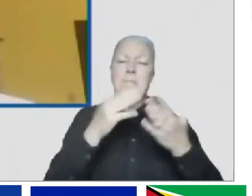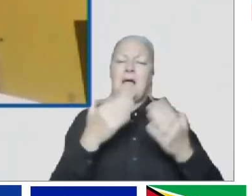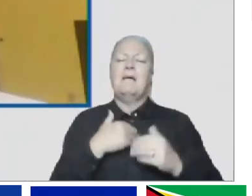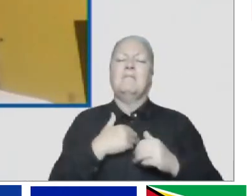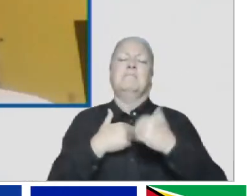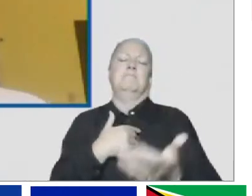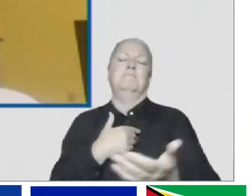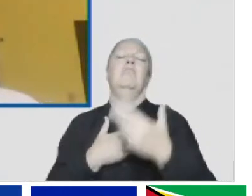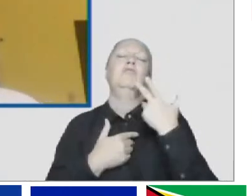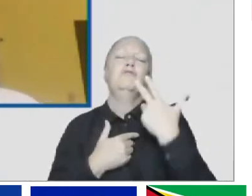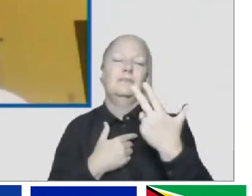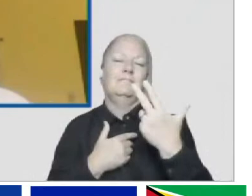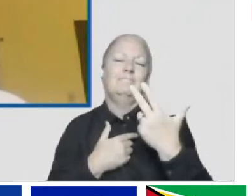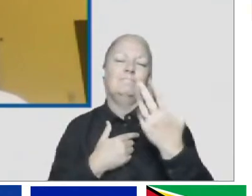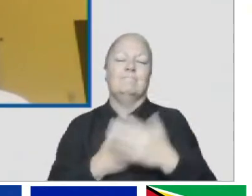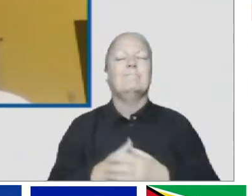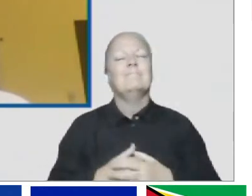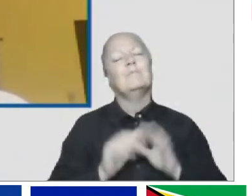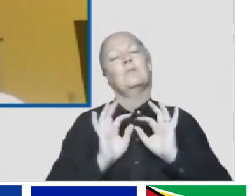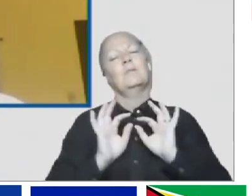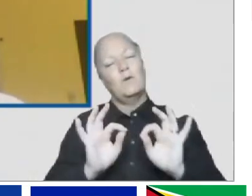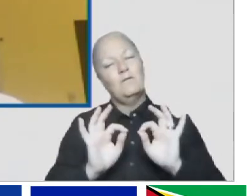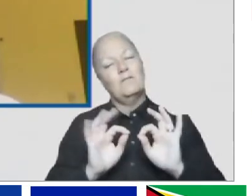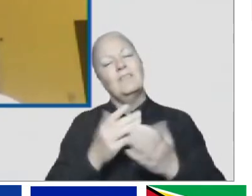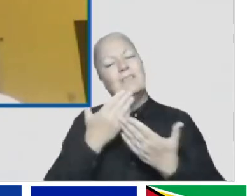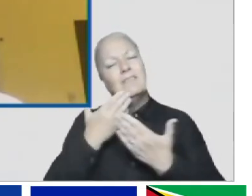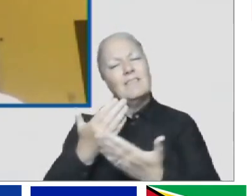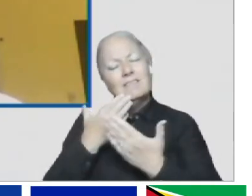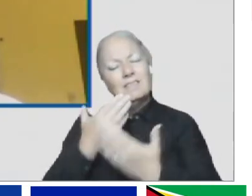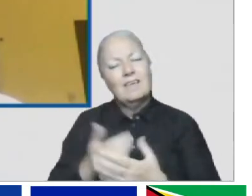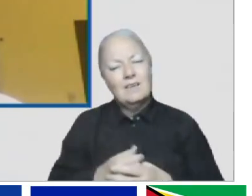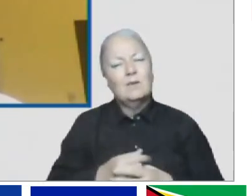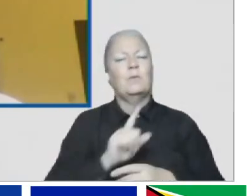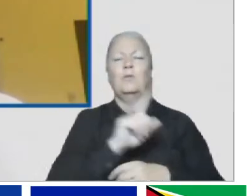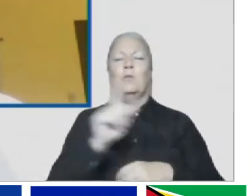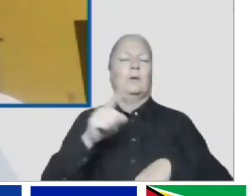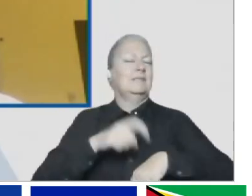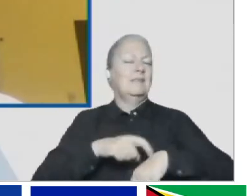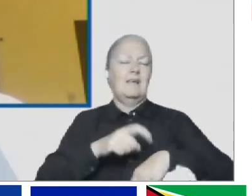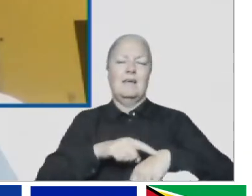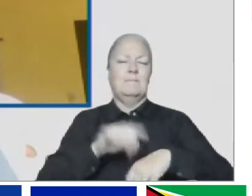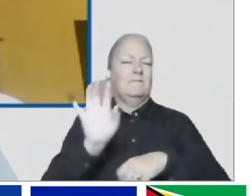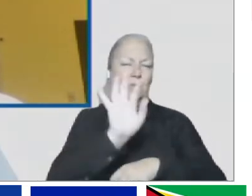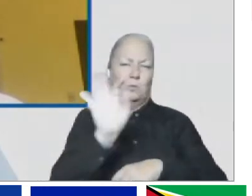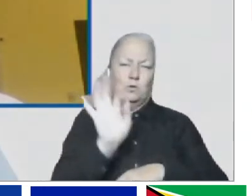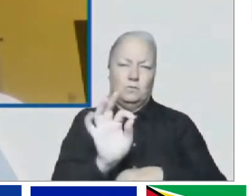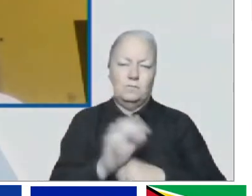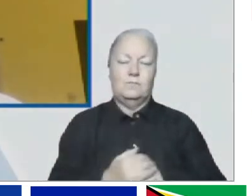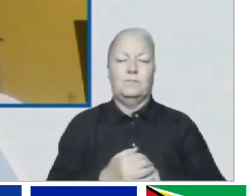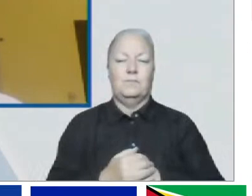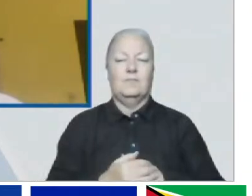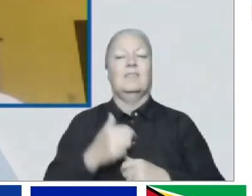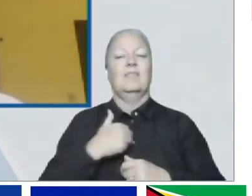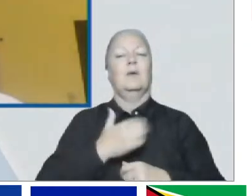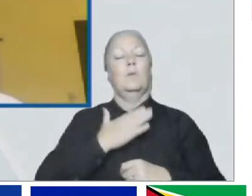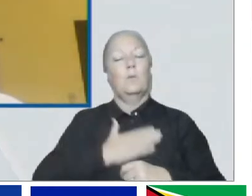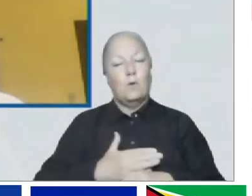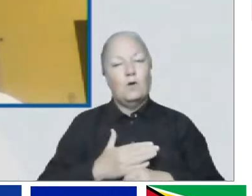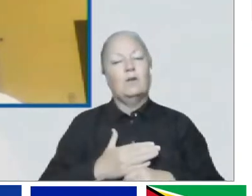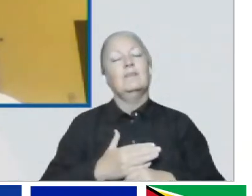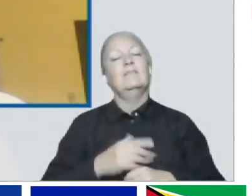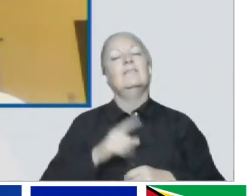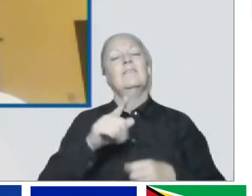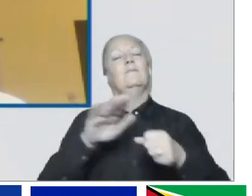and thank you, Wayne. We do not have time for another question. I want to give the full time to Vijay Kumar, who is the